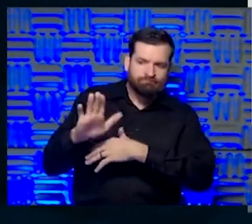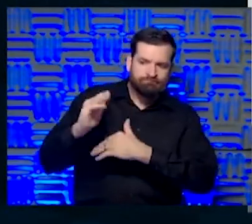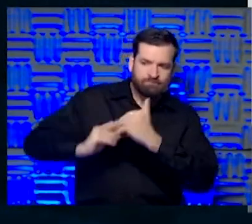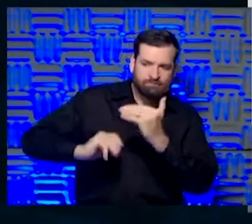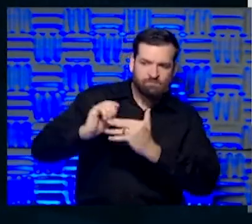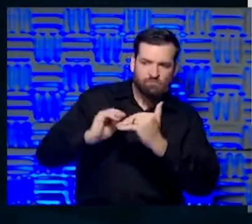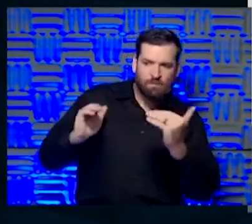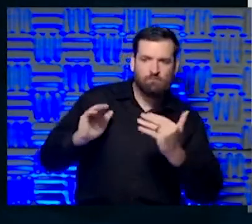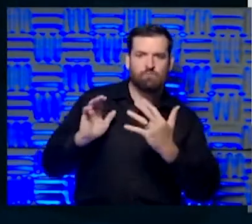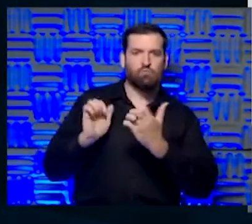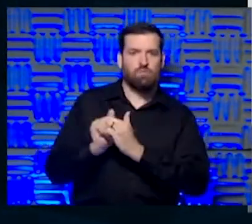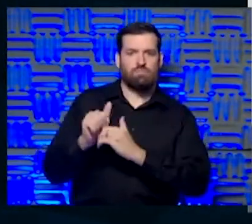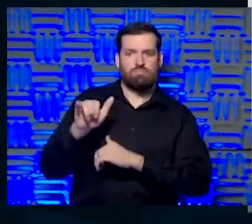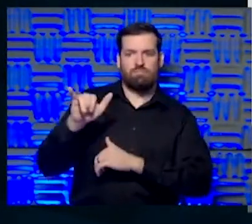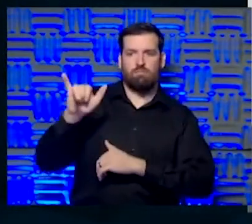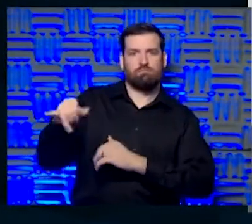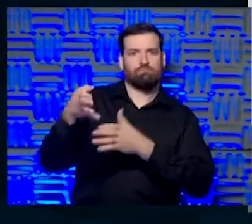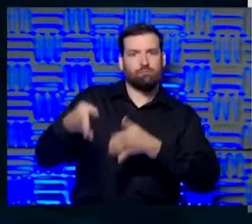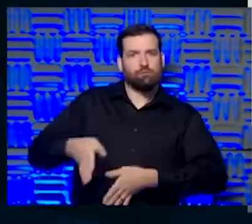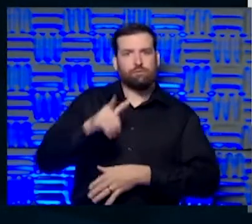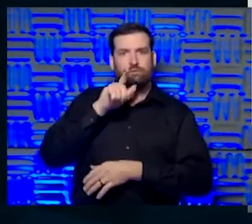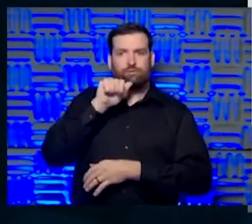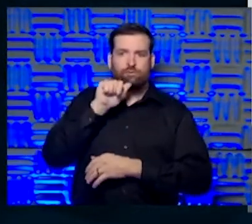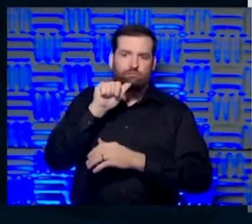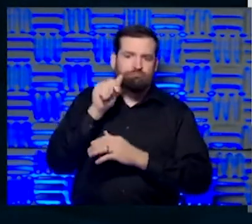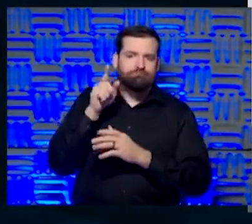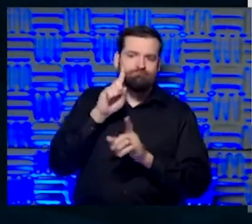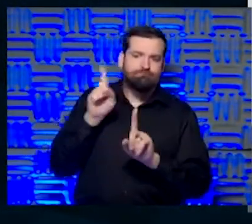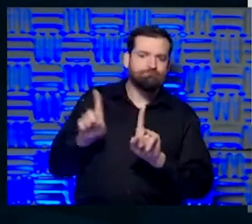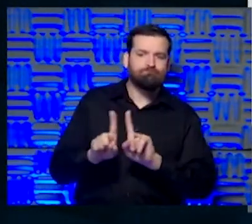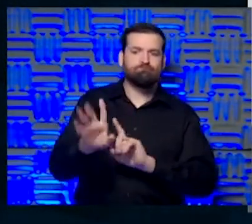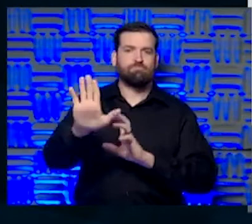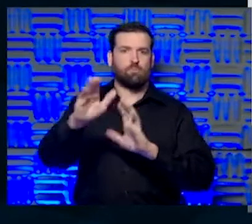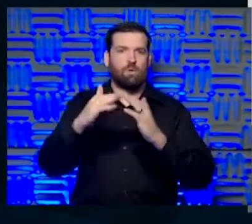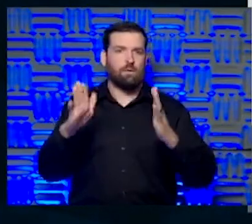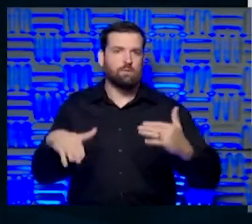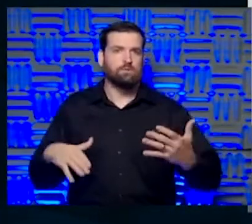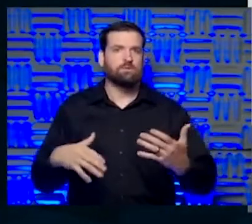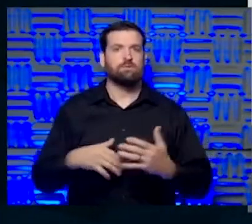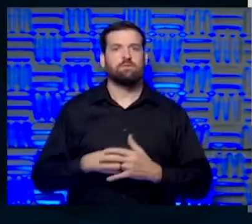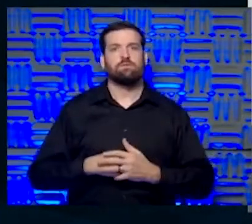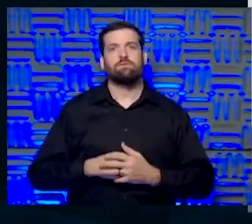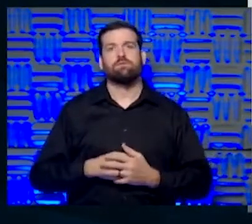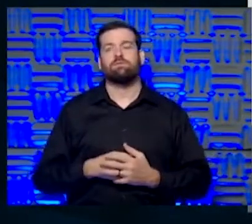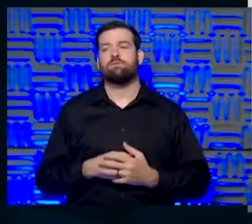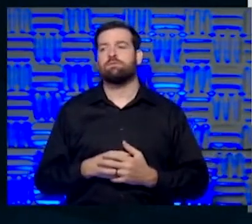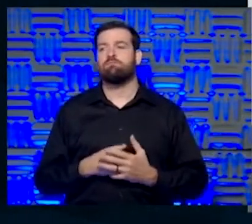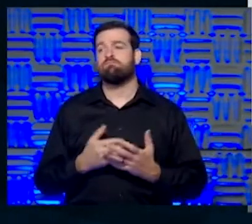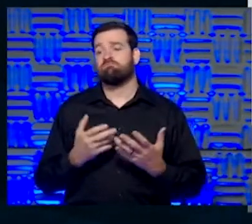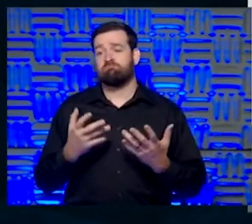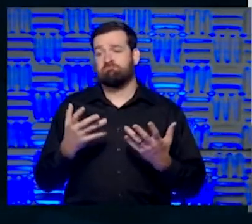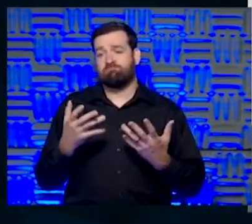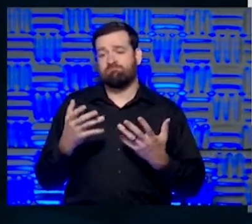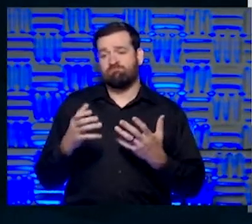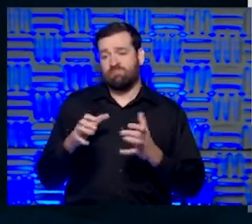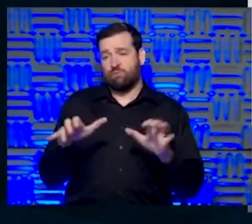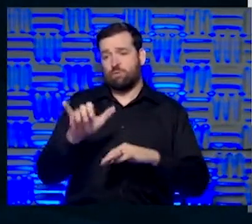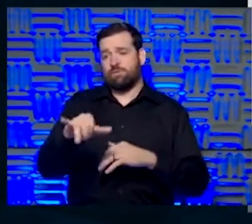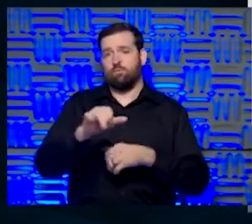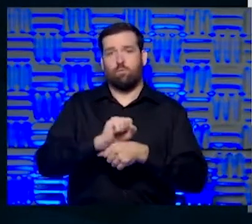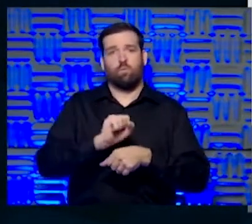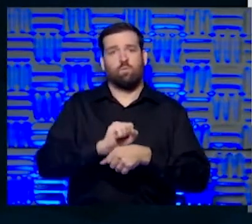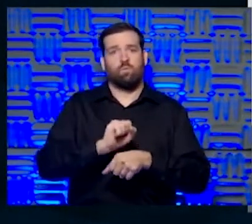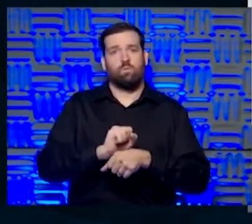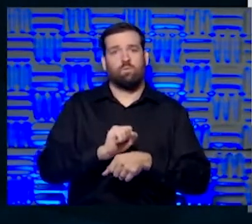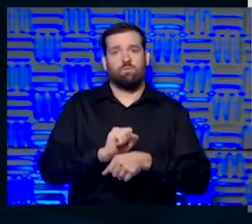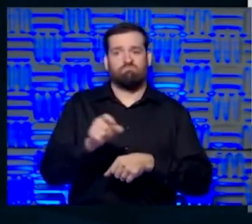with how the person is going to operate within your household, and do the work that,